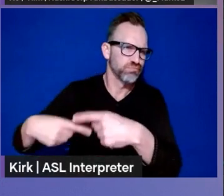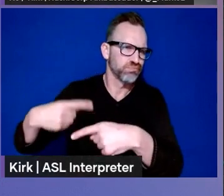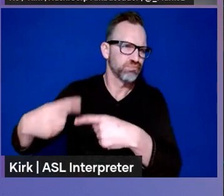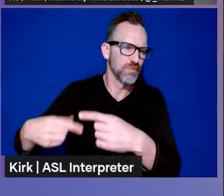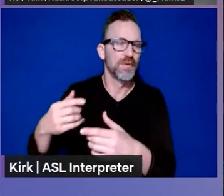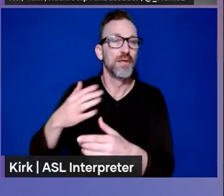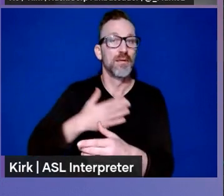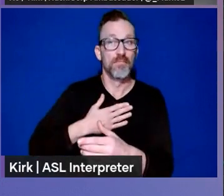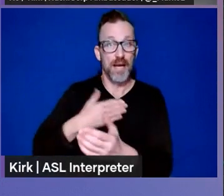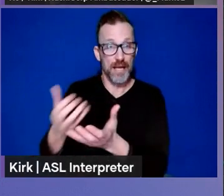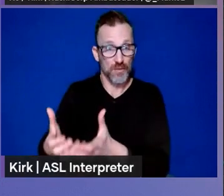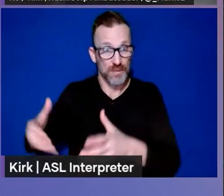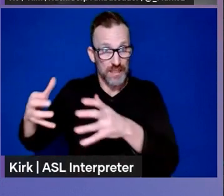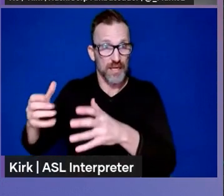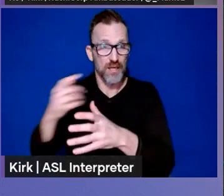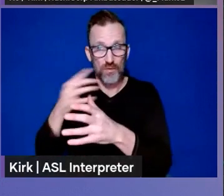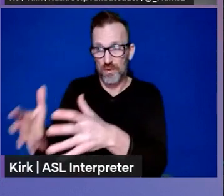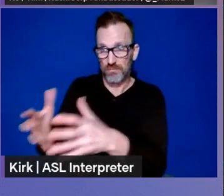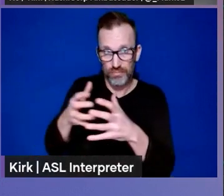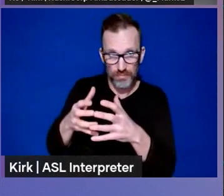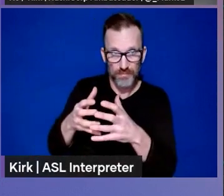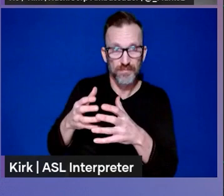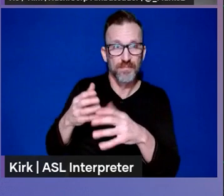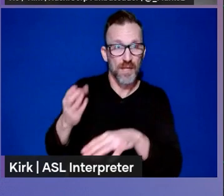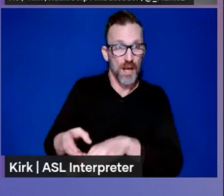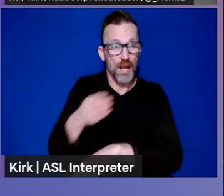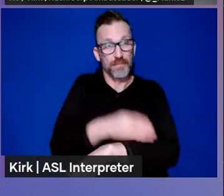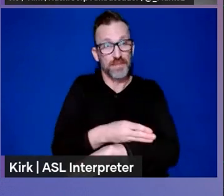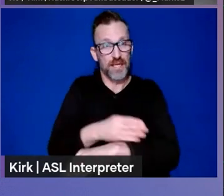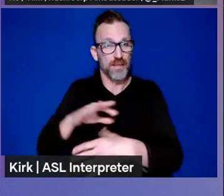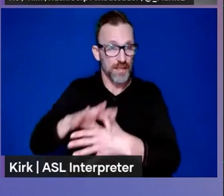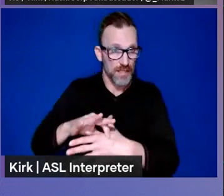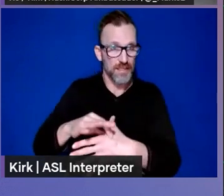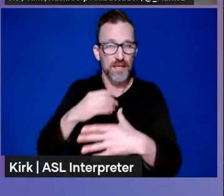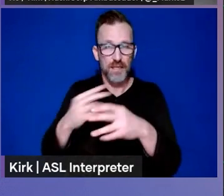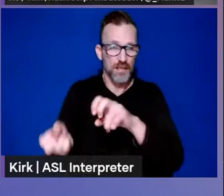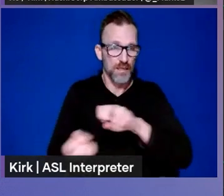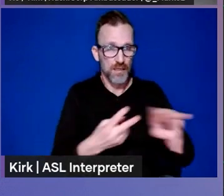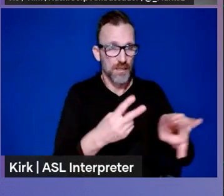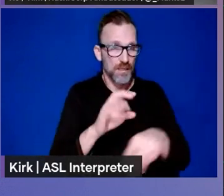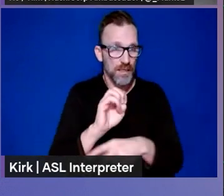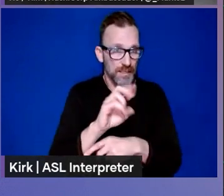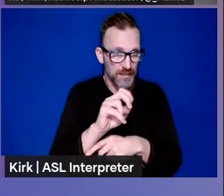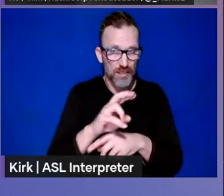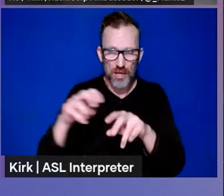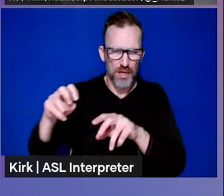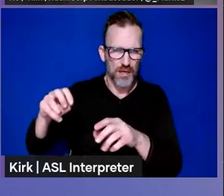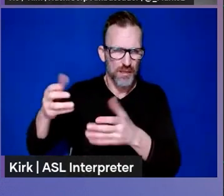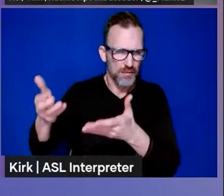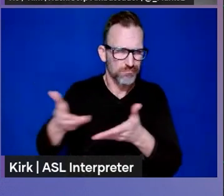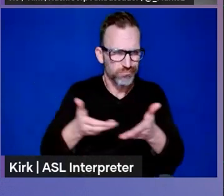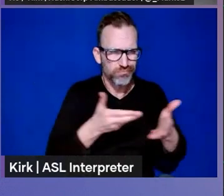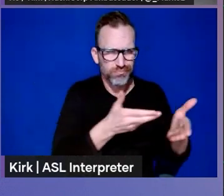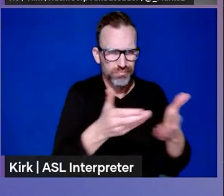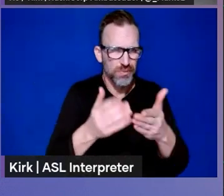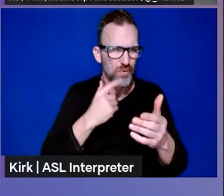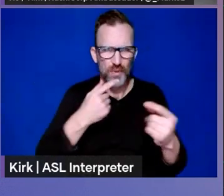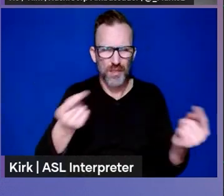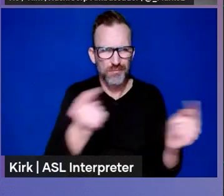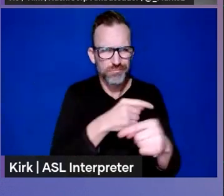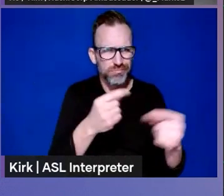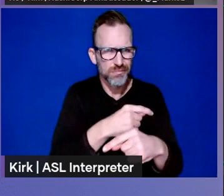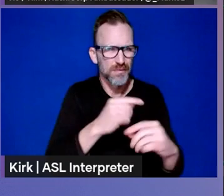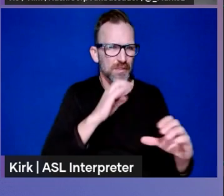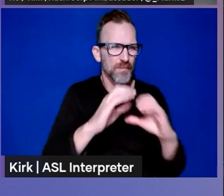update my content, rebuild it again, push it to the ECR, and communicate with my EKS cluster